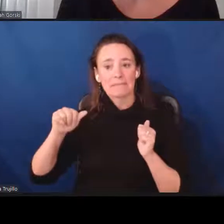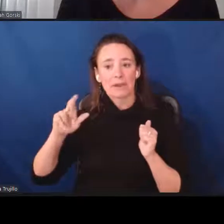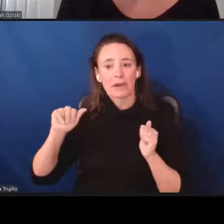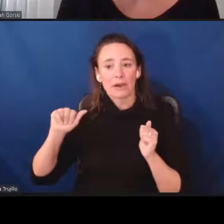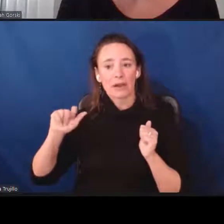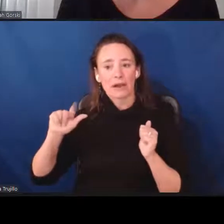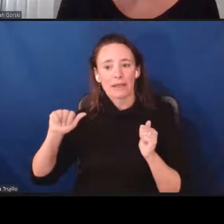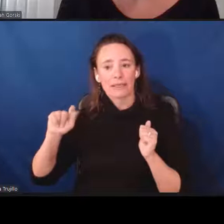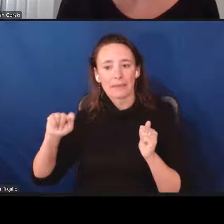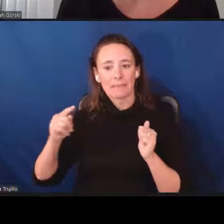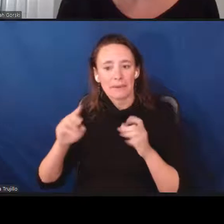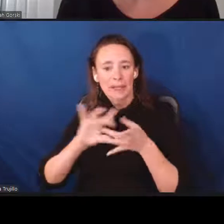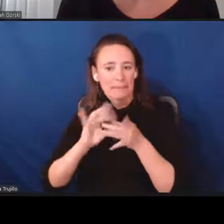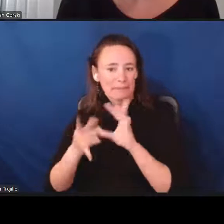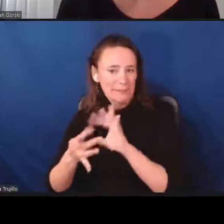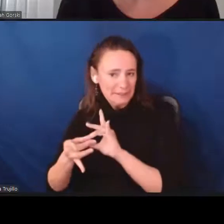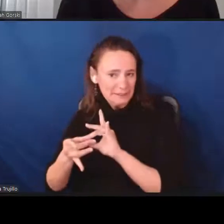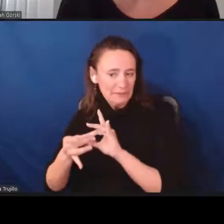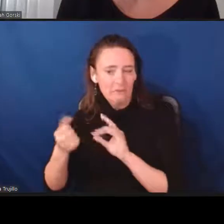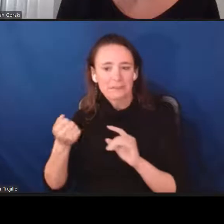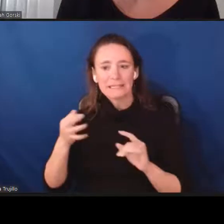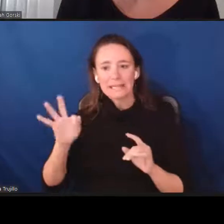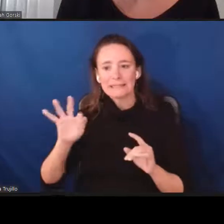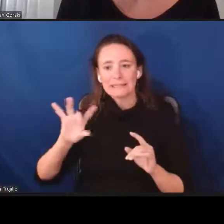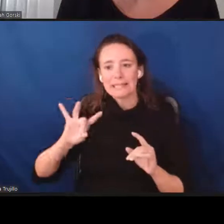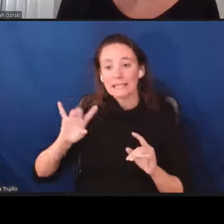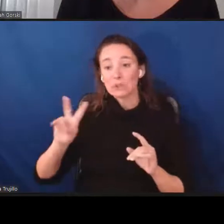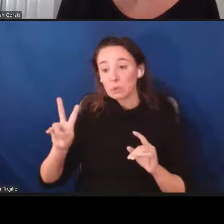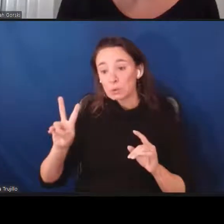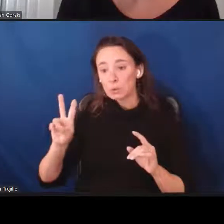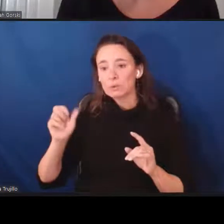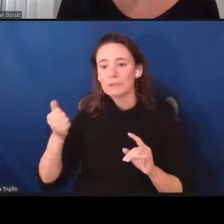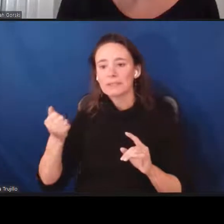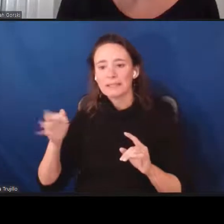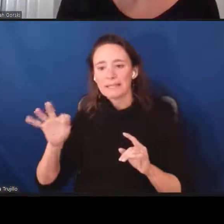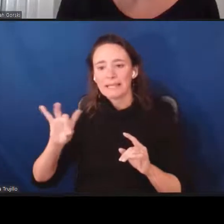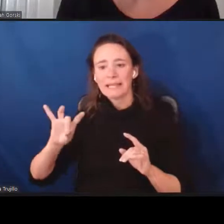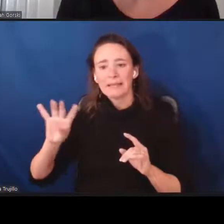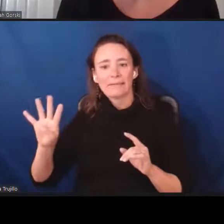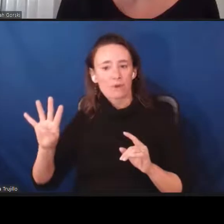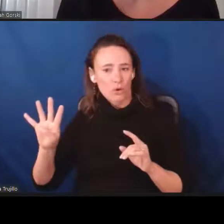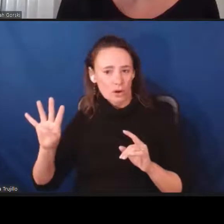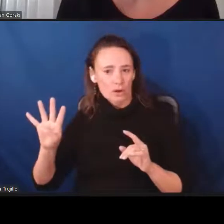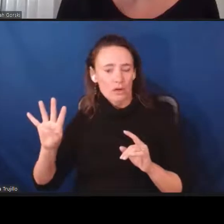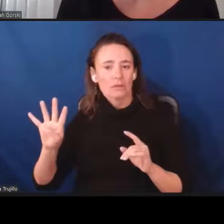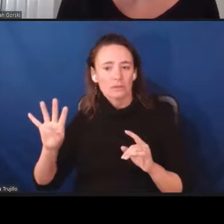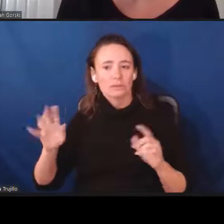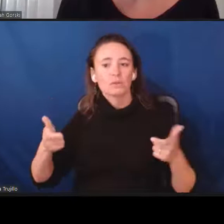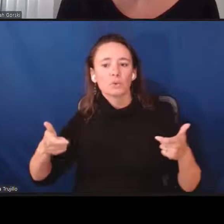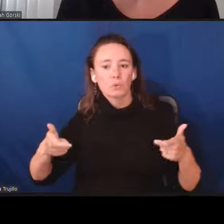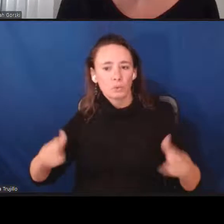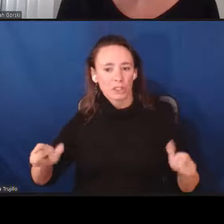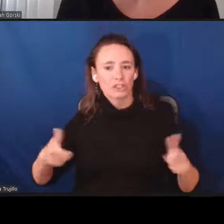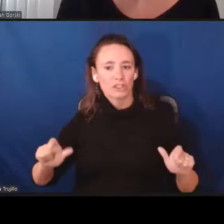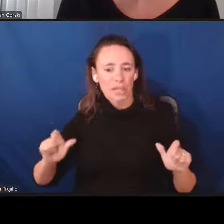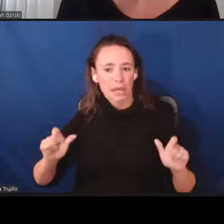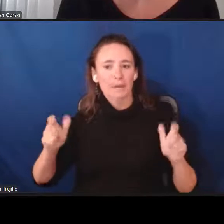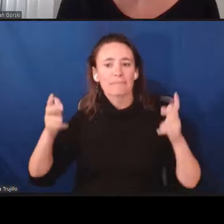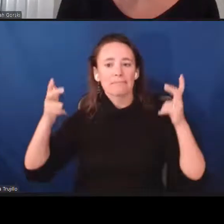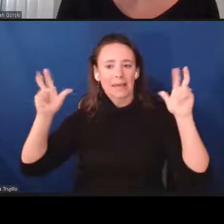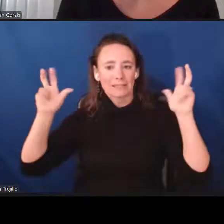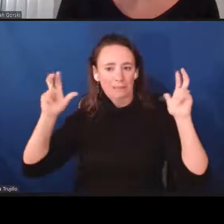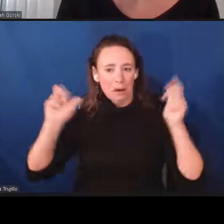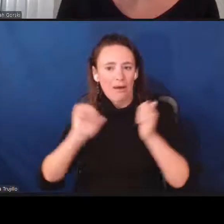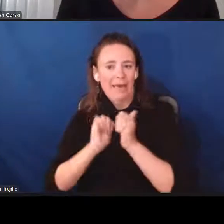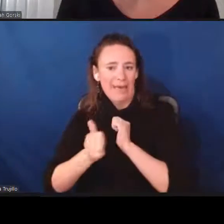88, and 92 Paralympic Games, the Summer Games. I was a wheelchair basketball athlete on the women's national team